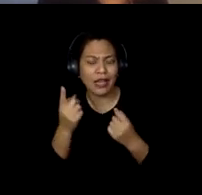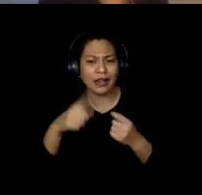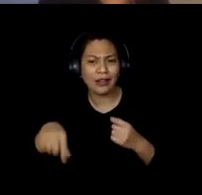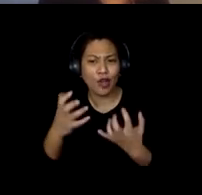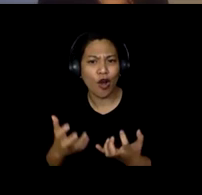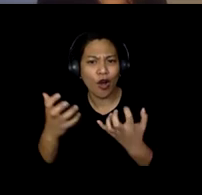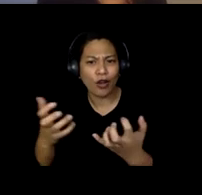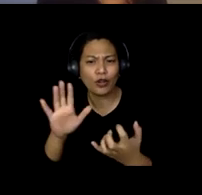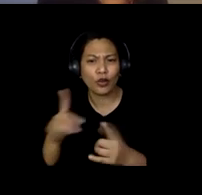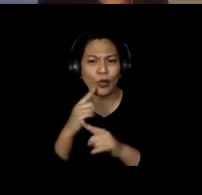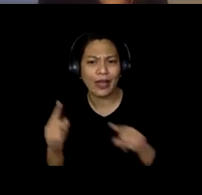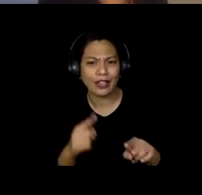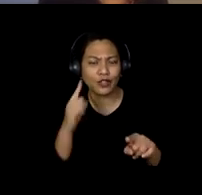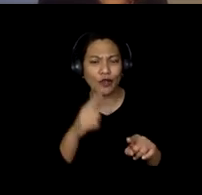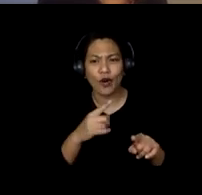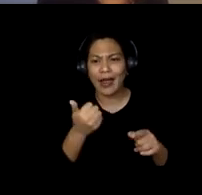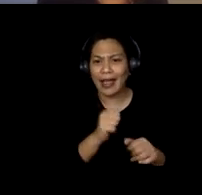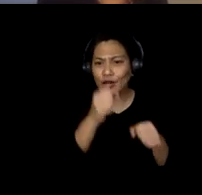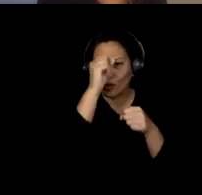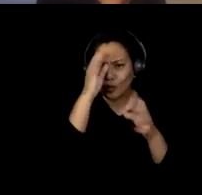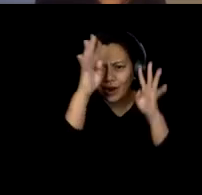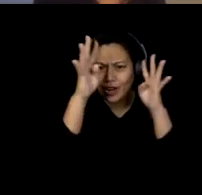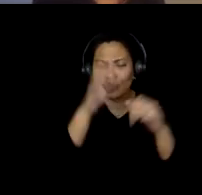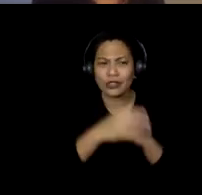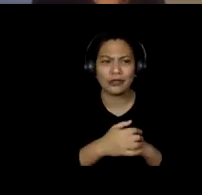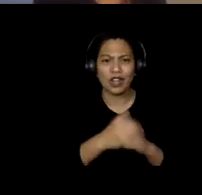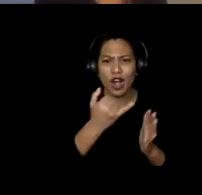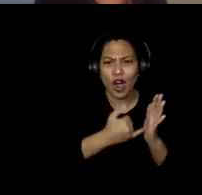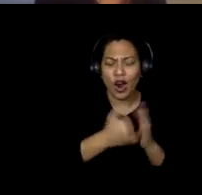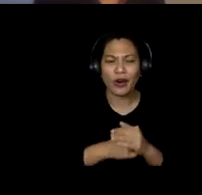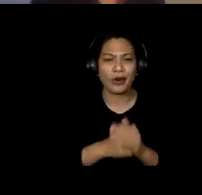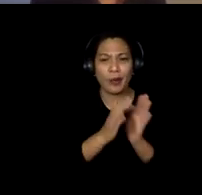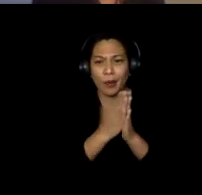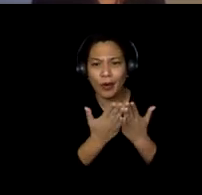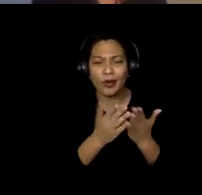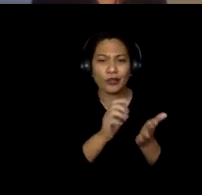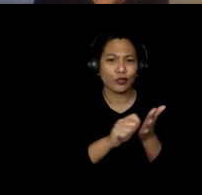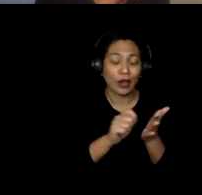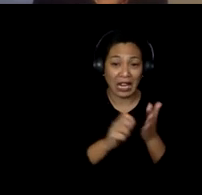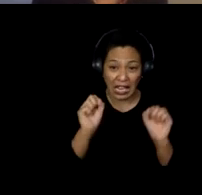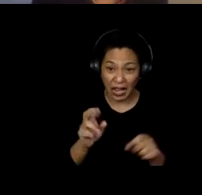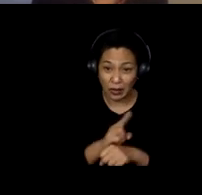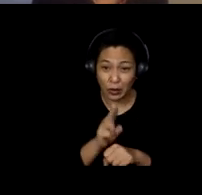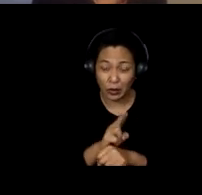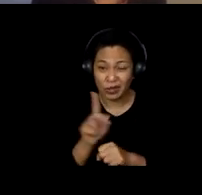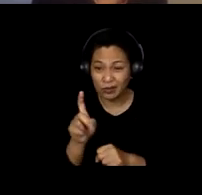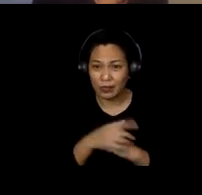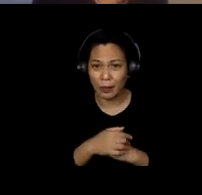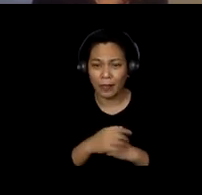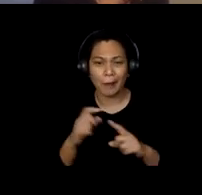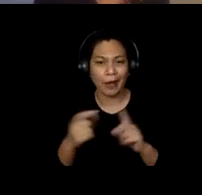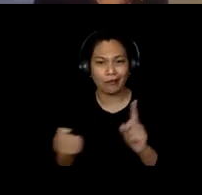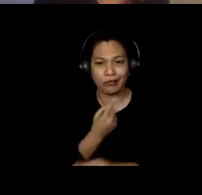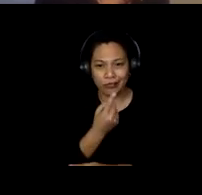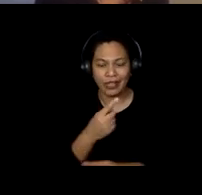our art creation, our books, what we write? Could you use it on the fly? Anyhow, I'm getting a little off the search topic. So